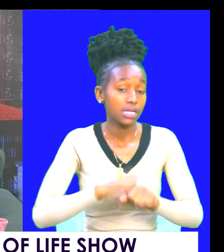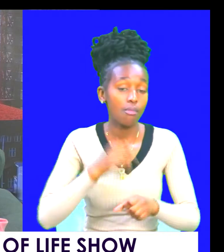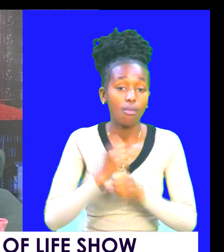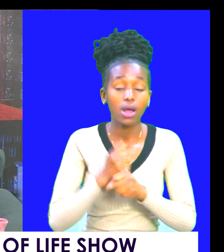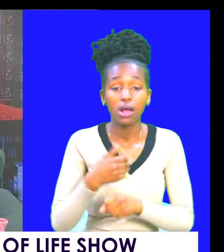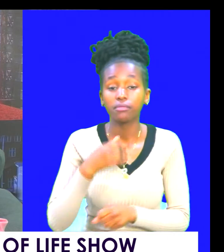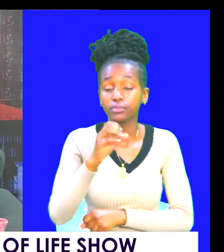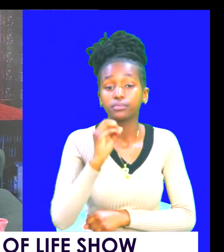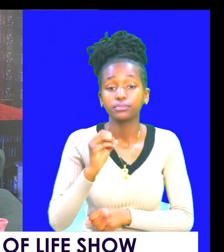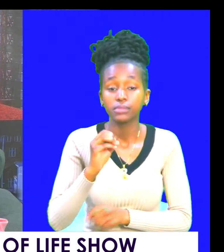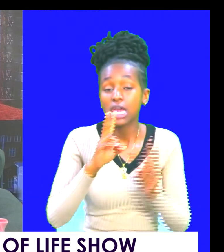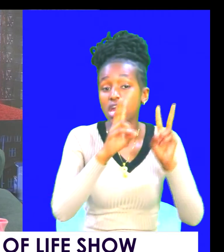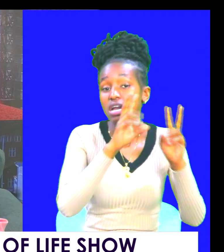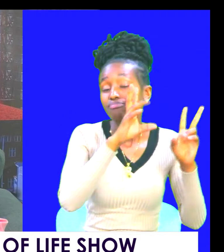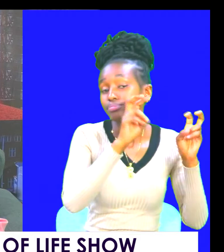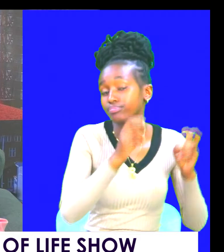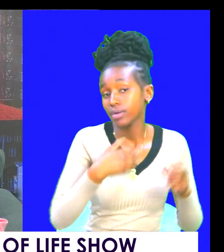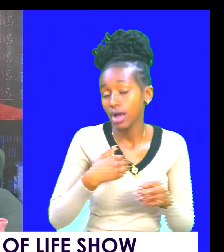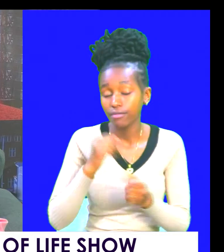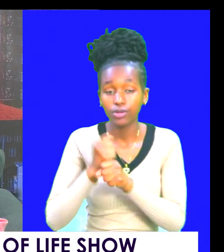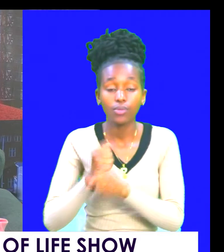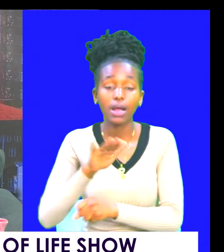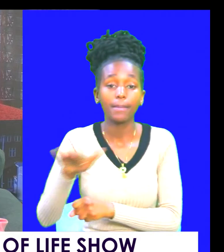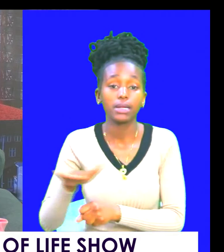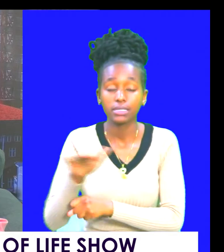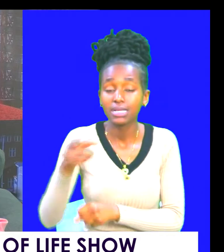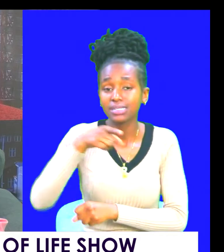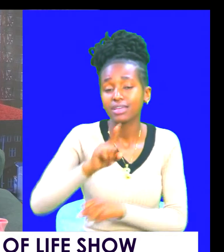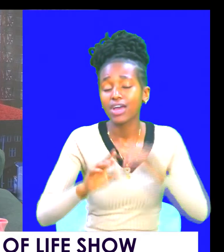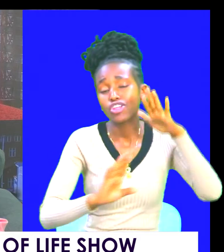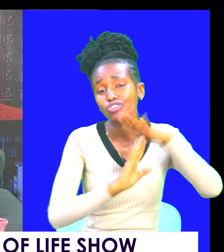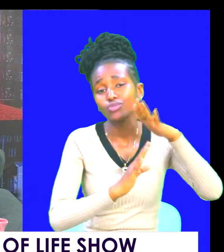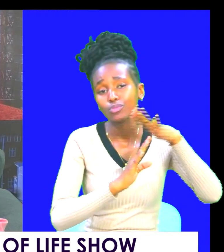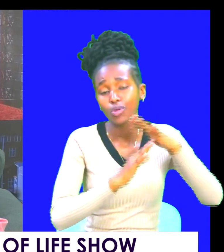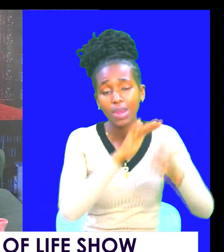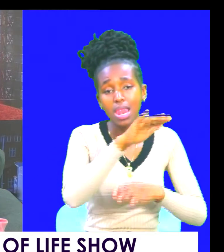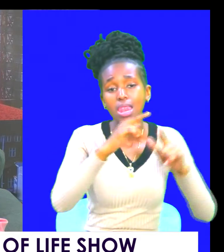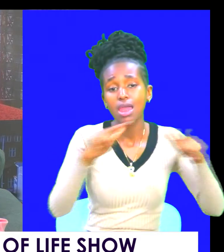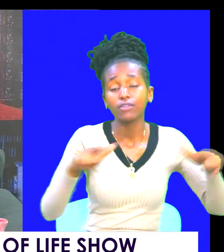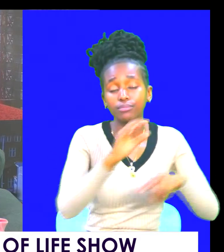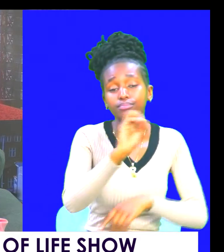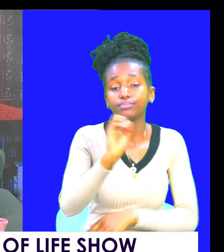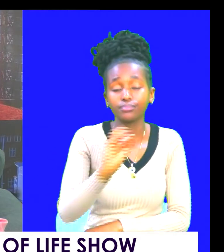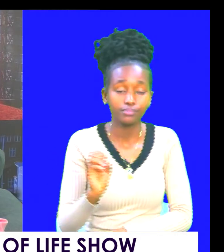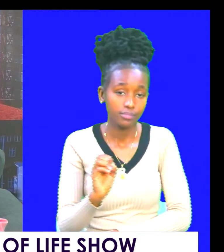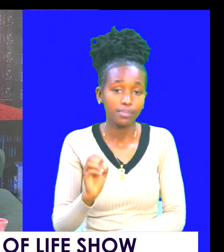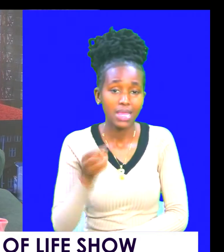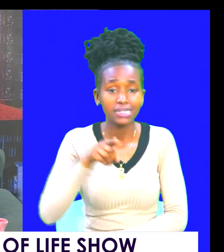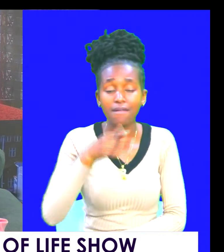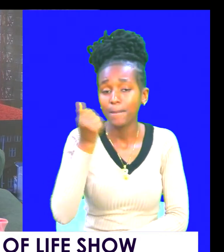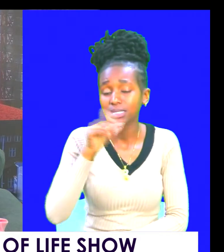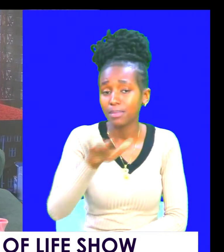your workplace, or you're not just at the top, at your top, at your workplace, you're not at the very